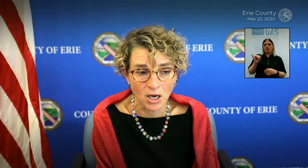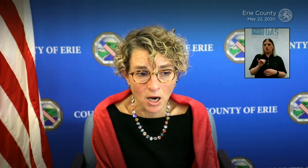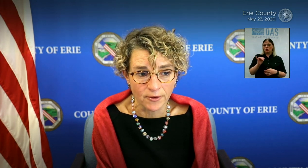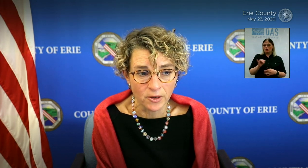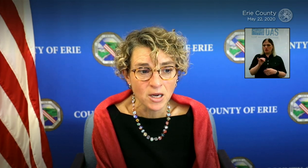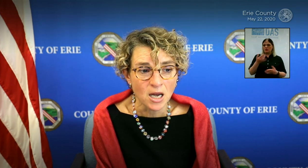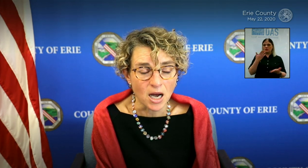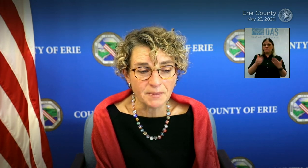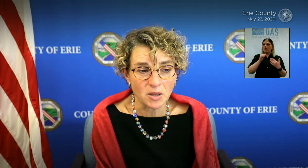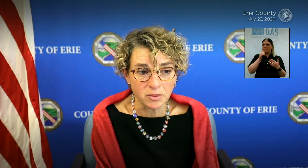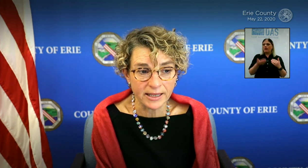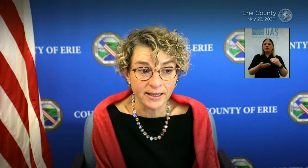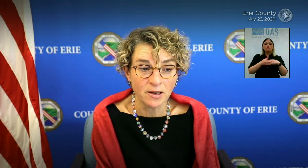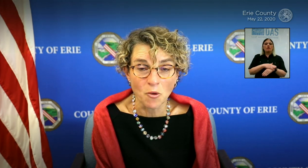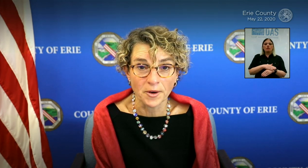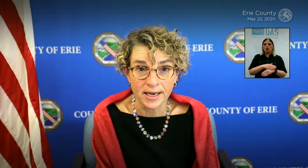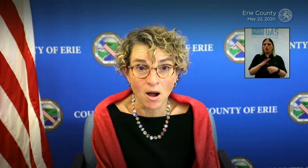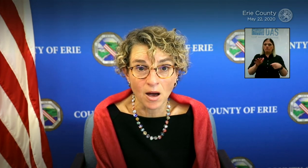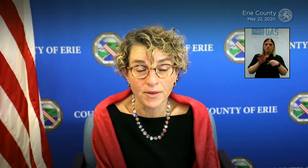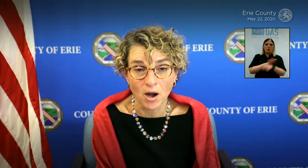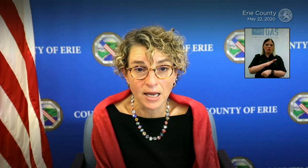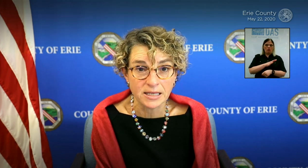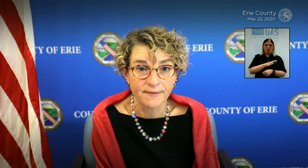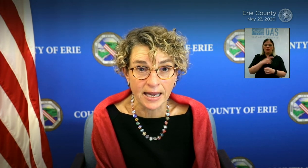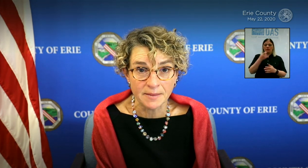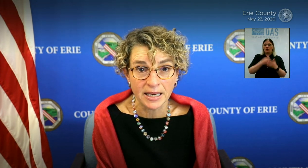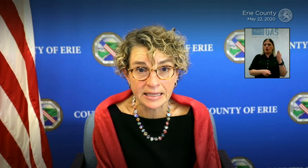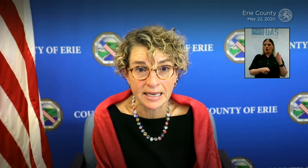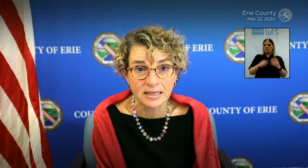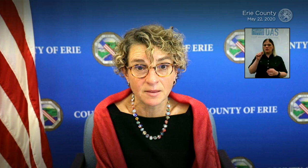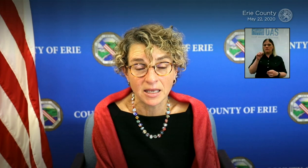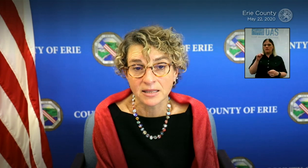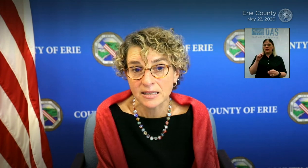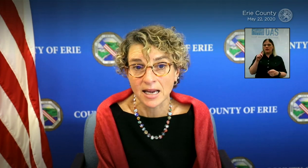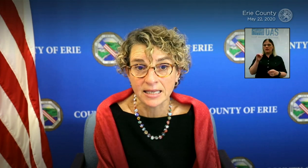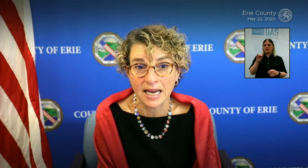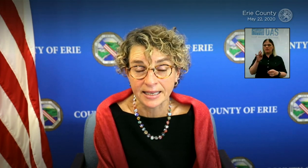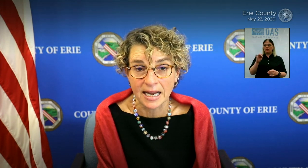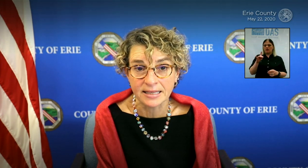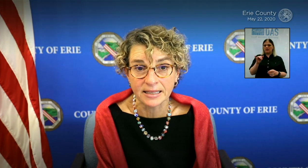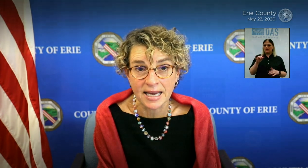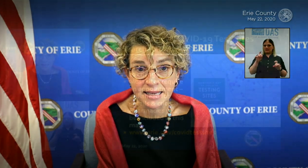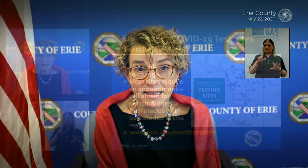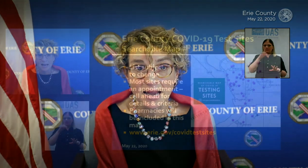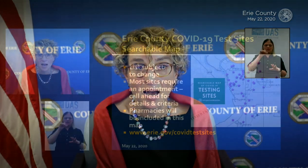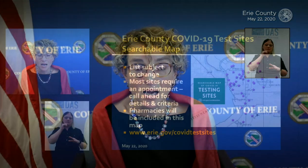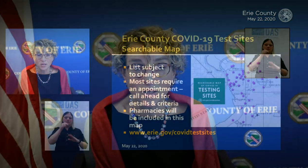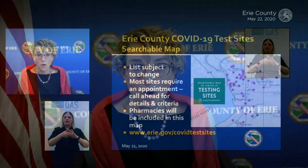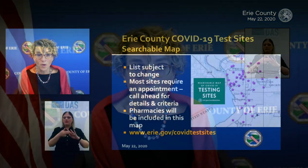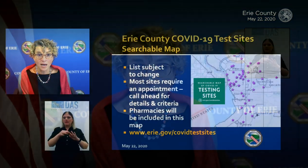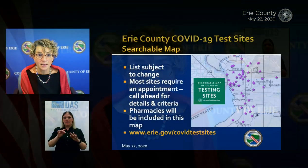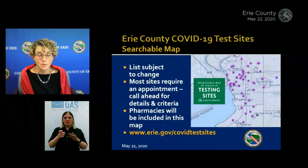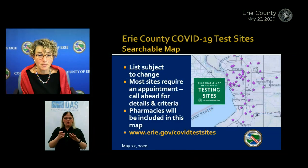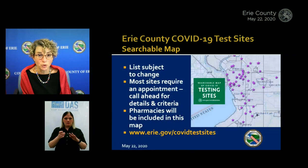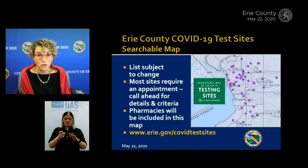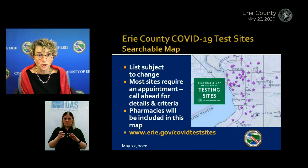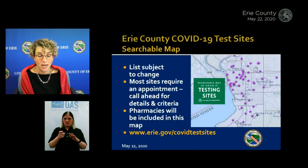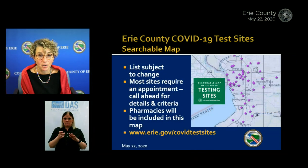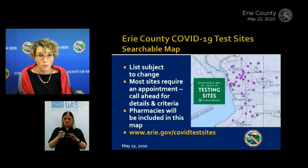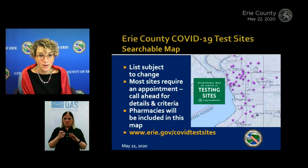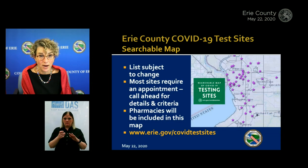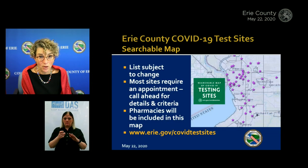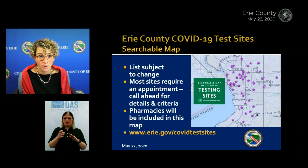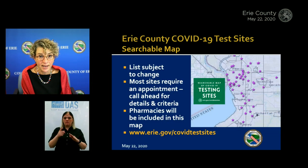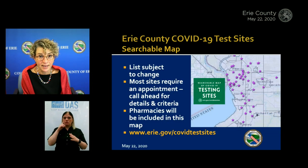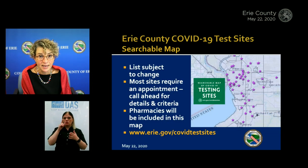cover completely or at all the cost of antibody testing because it's not a diagnostic test. So, people should